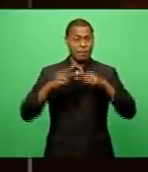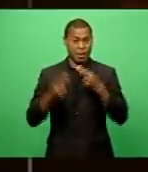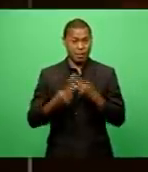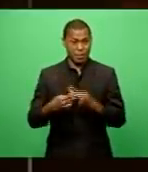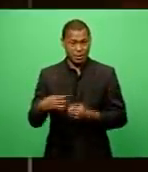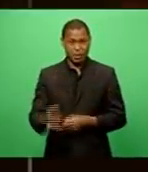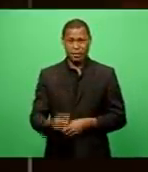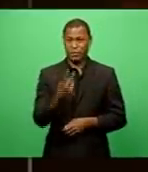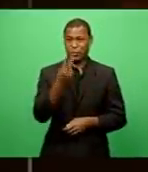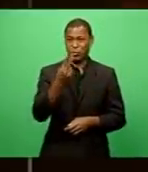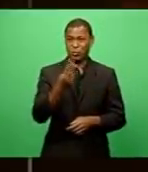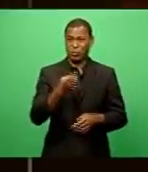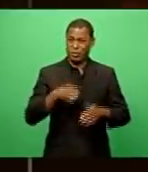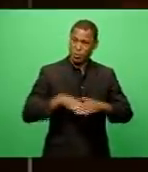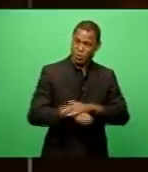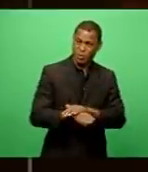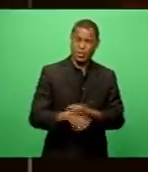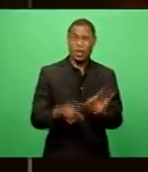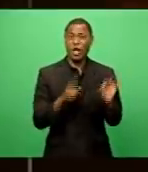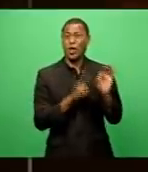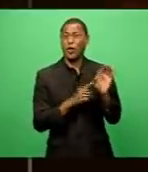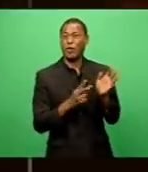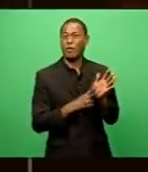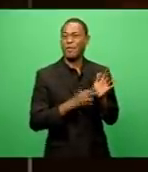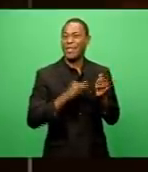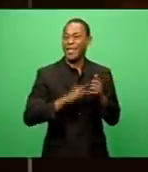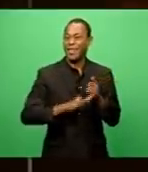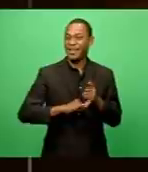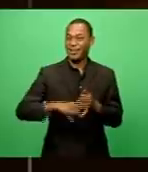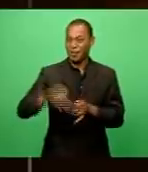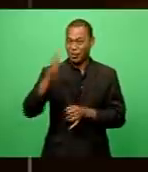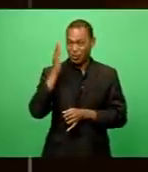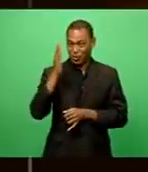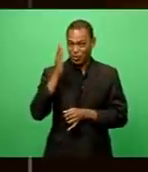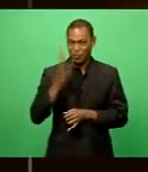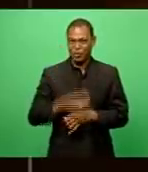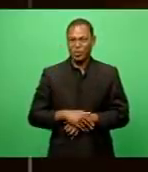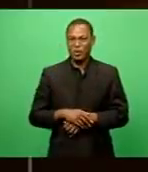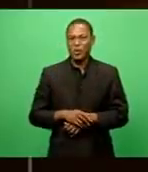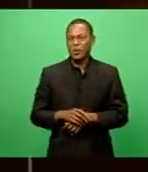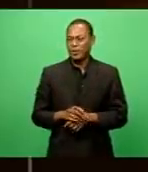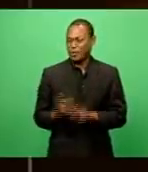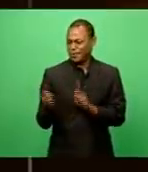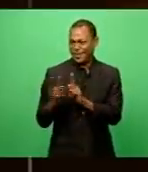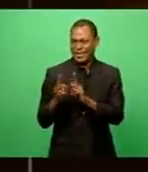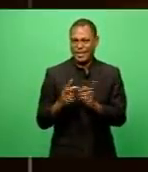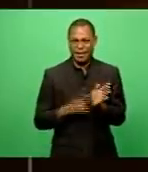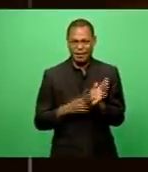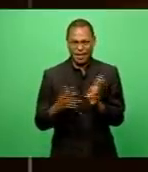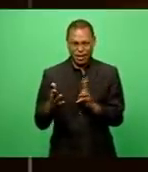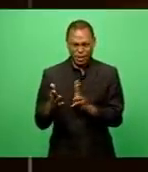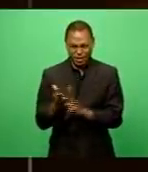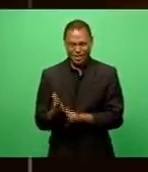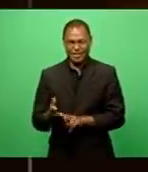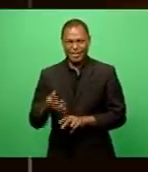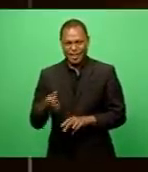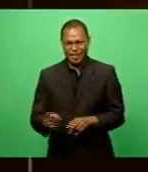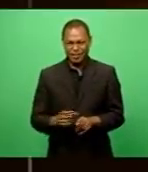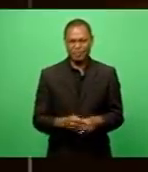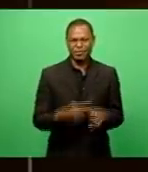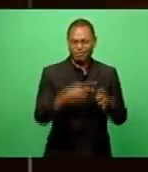2 evacuation centers at Queen Victoria School in Tailevu. These are families from nearby villages, including Lawaki, Vidorodoro